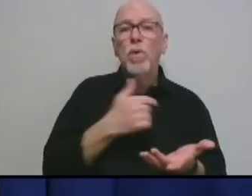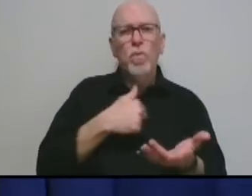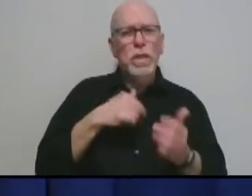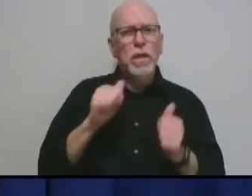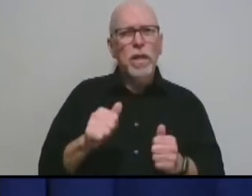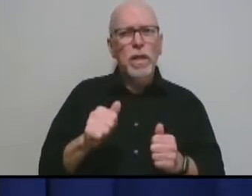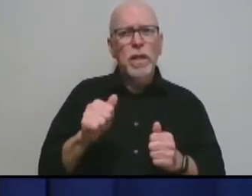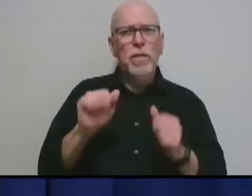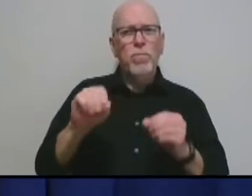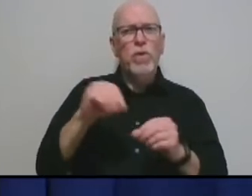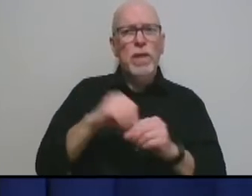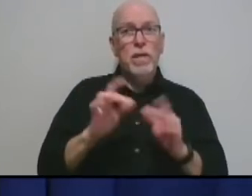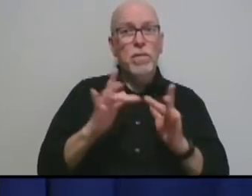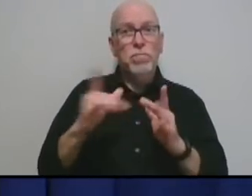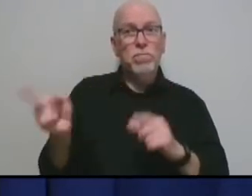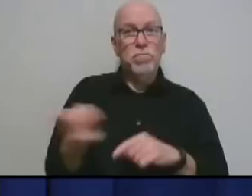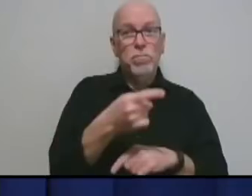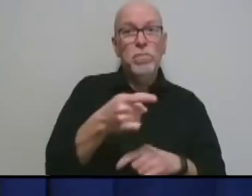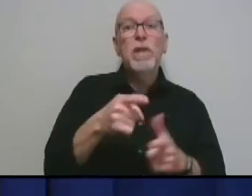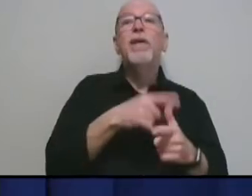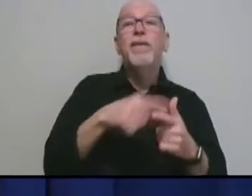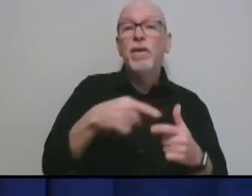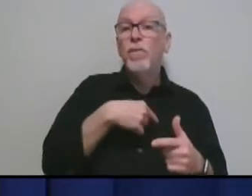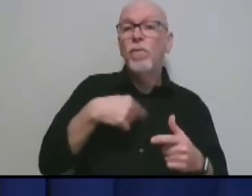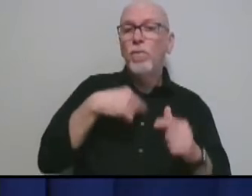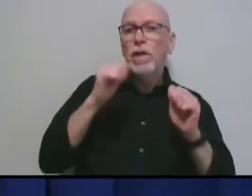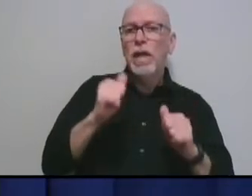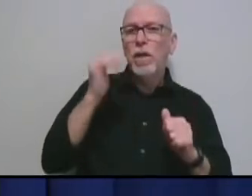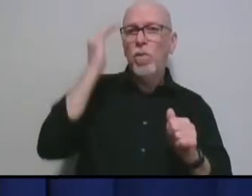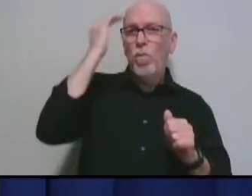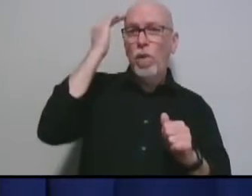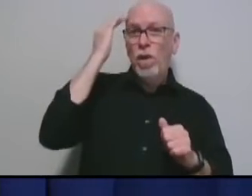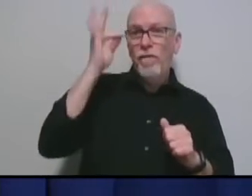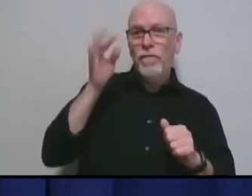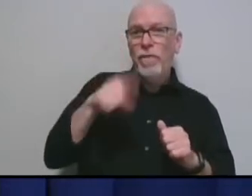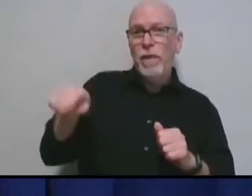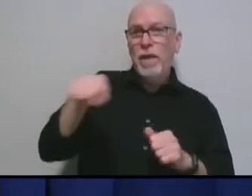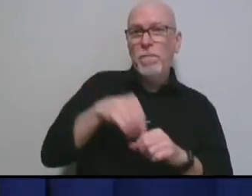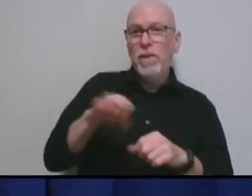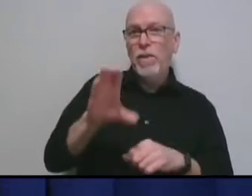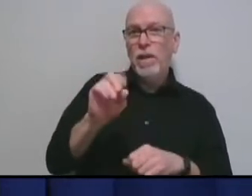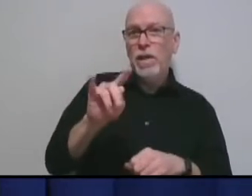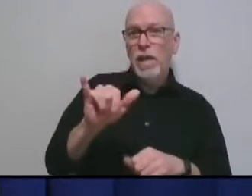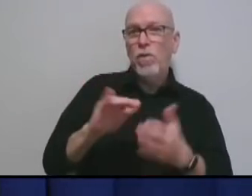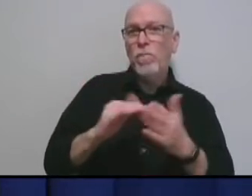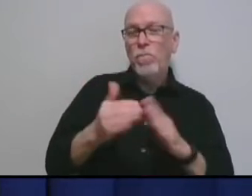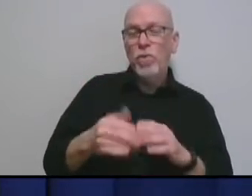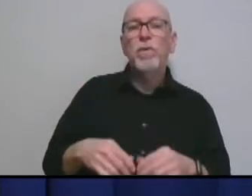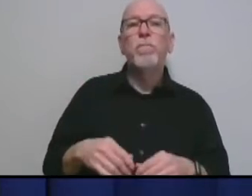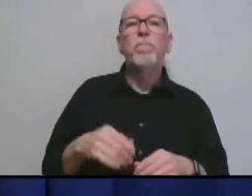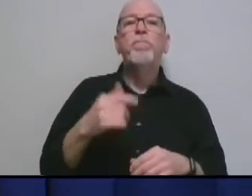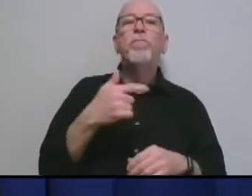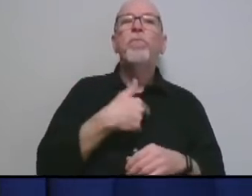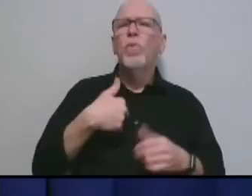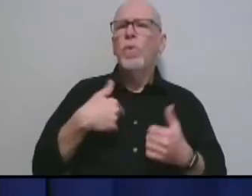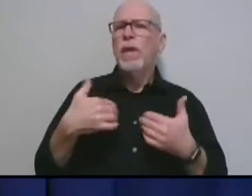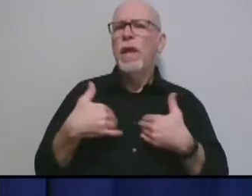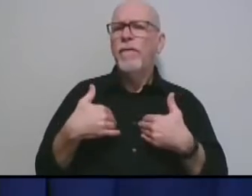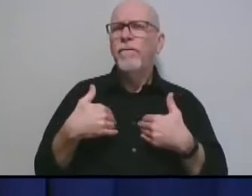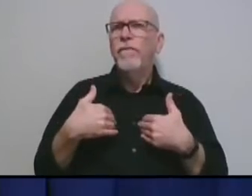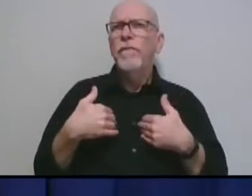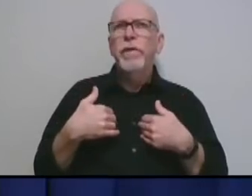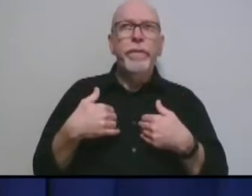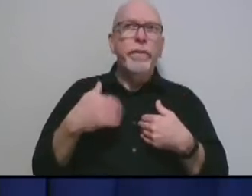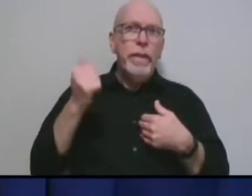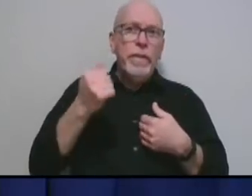into a portal, which will then allow us to be aware of them within their county and their community. We do have, as you might imagine,